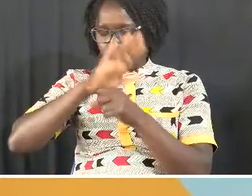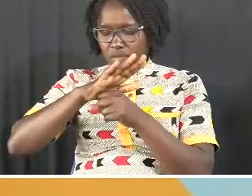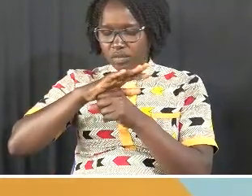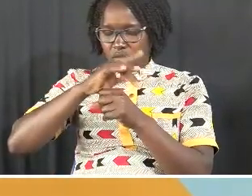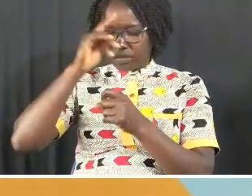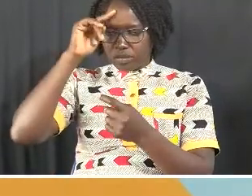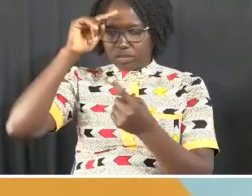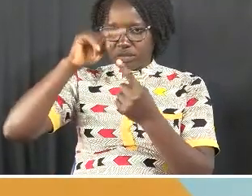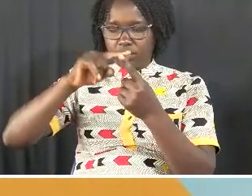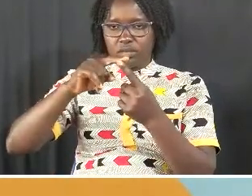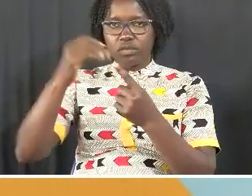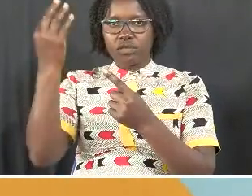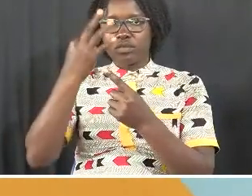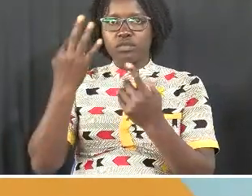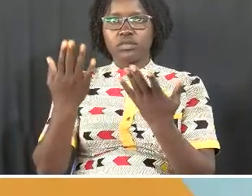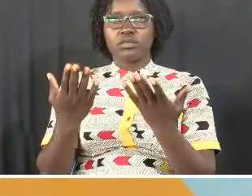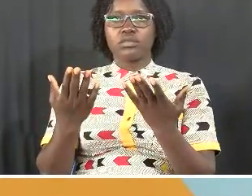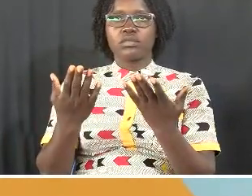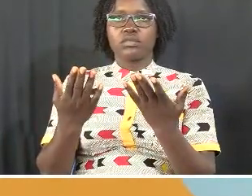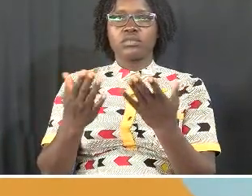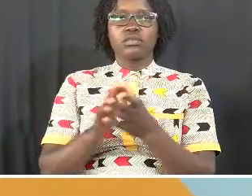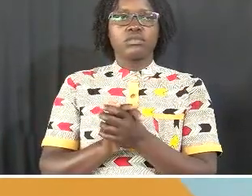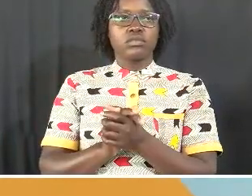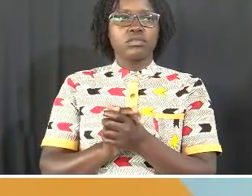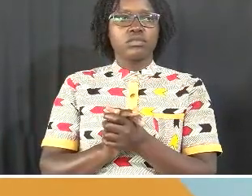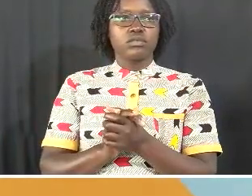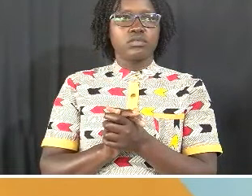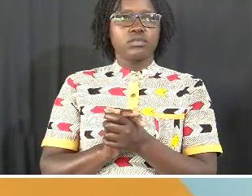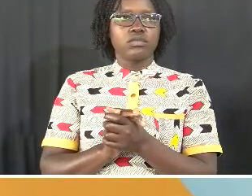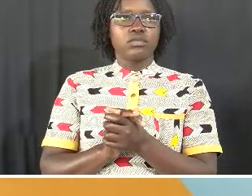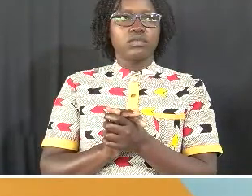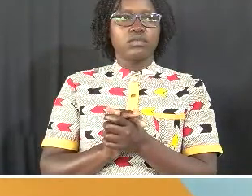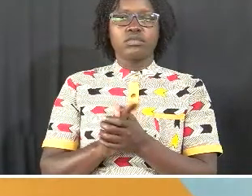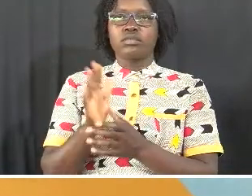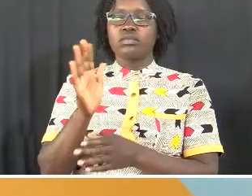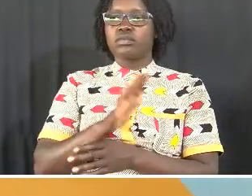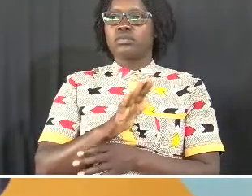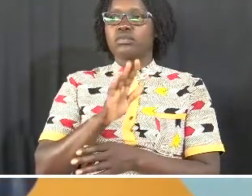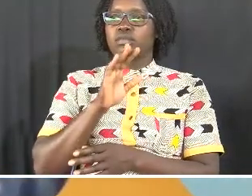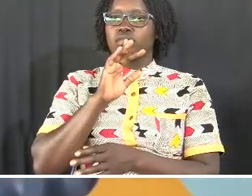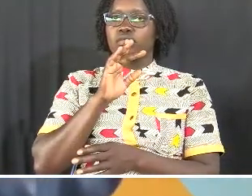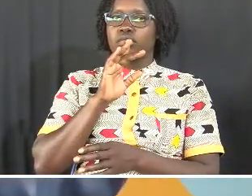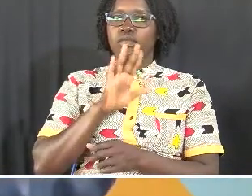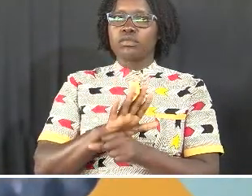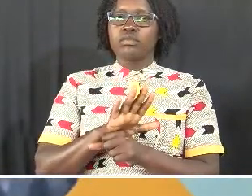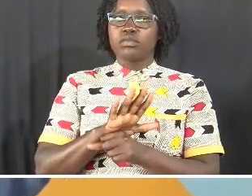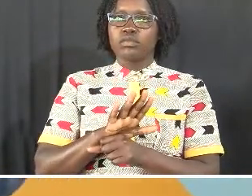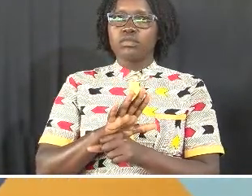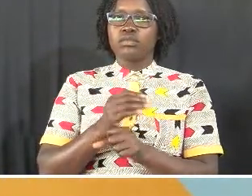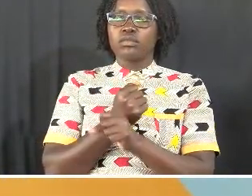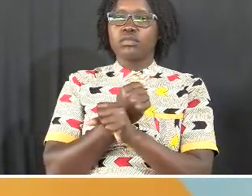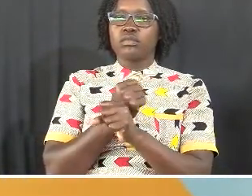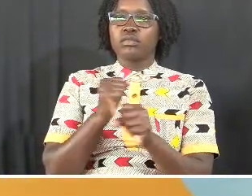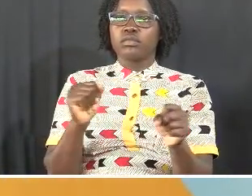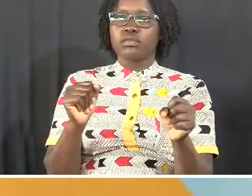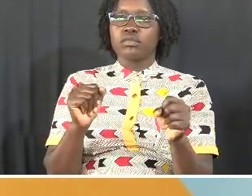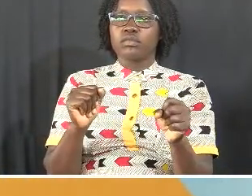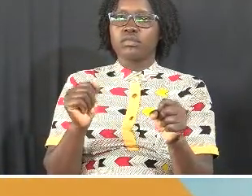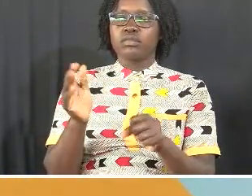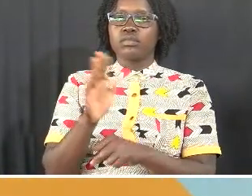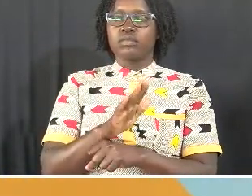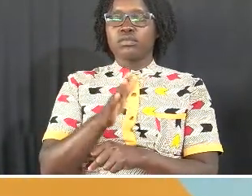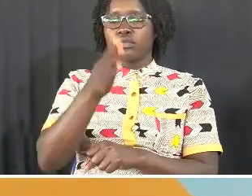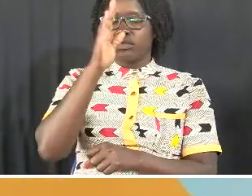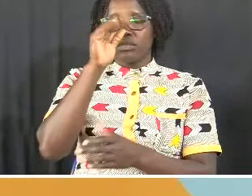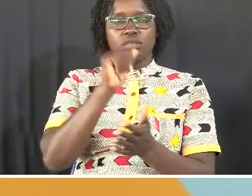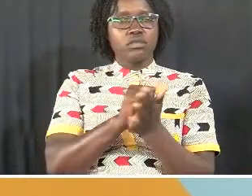of my sermon today. I want to call you back to allegiance to this Savior, back onto God's